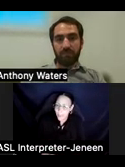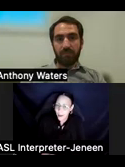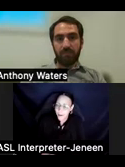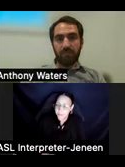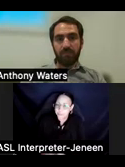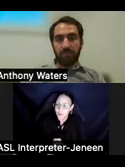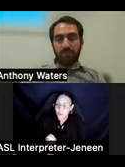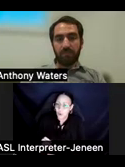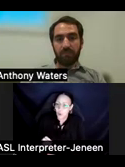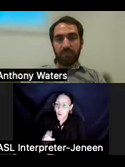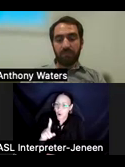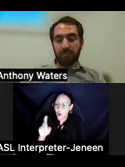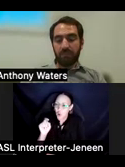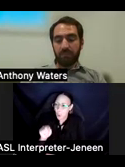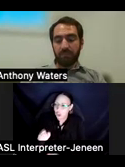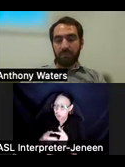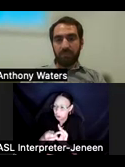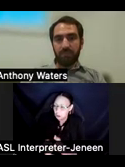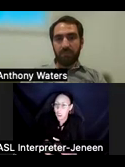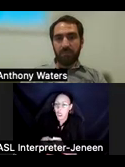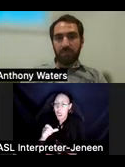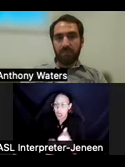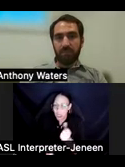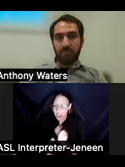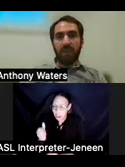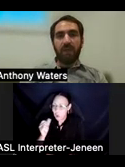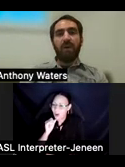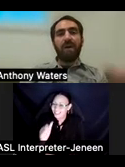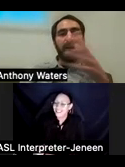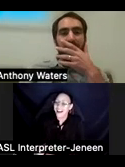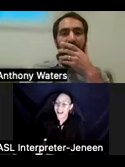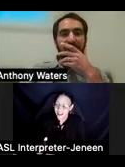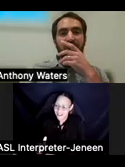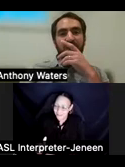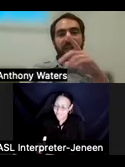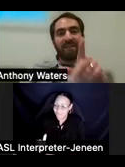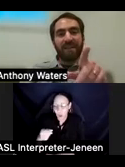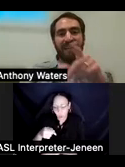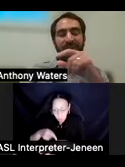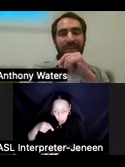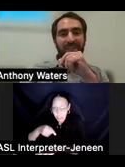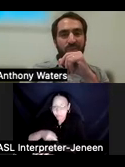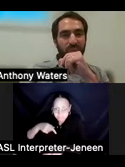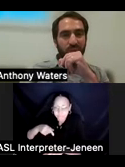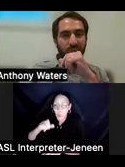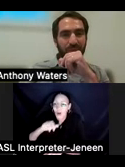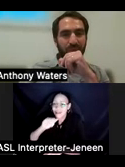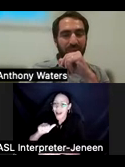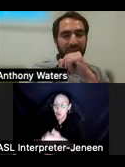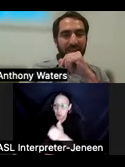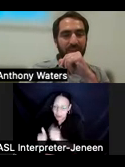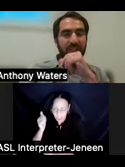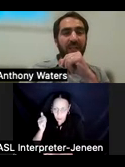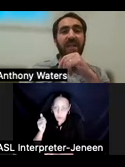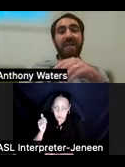So there's a question about cutting or non-suicidal self-injury, I think more I'm so sorry. generally. Claire, can I go back just real quick? Oh,